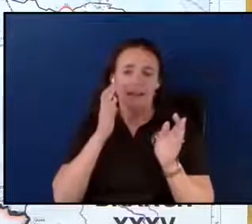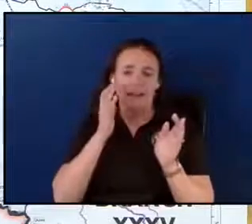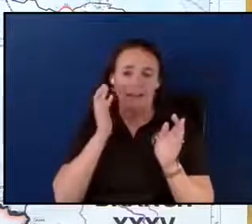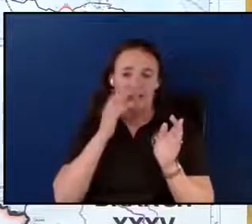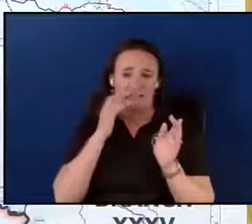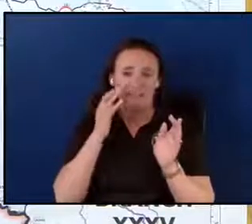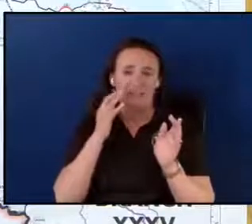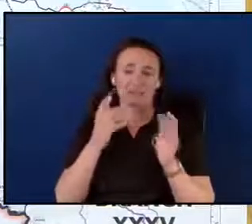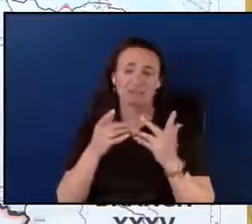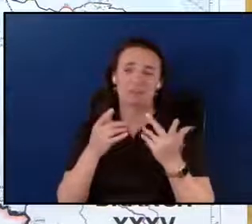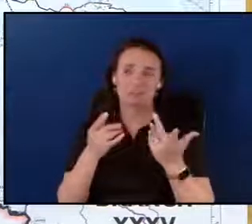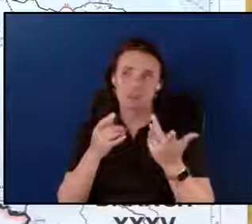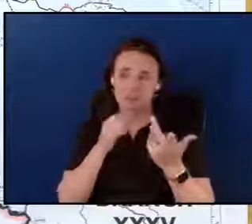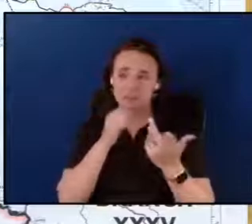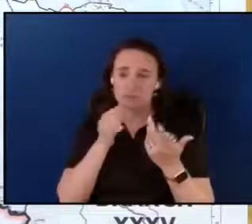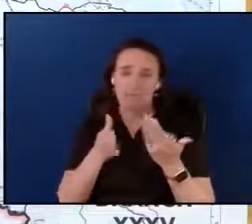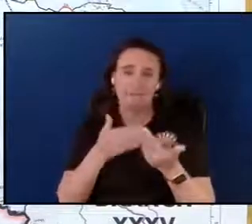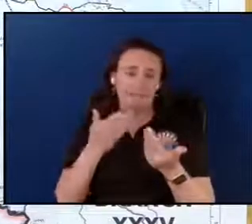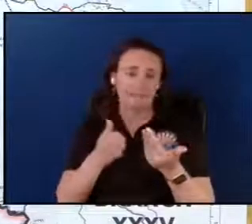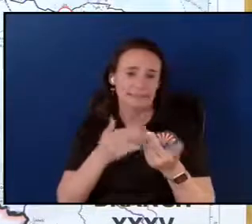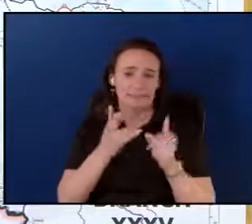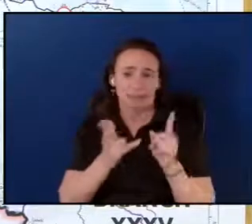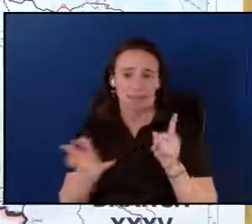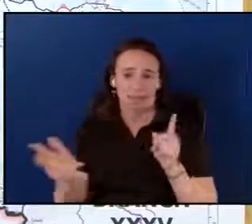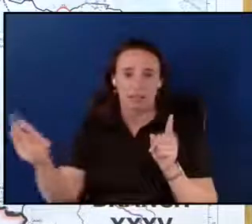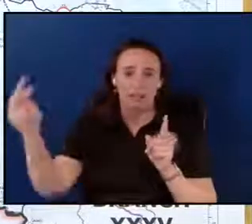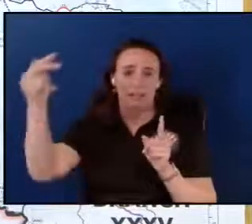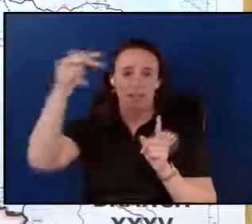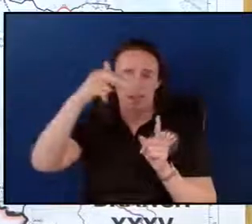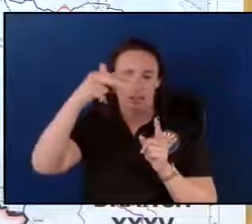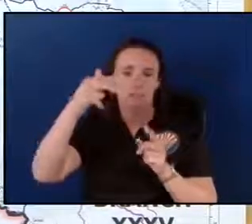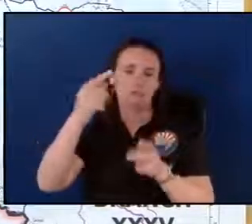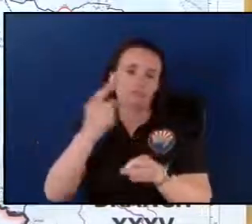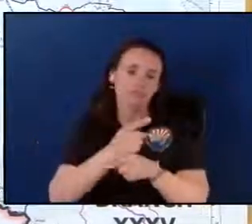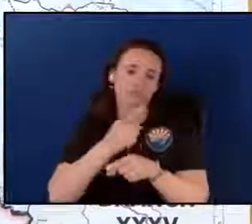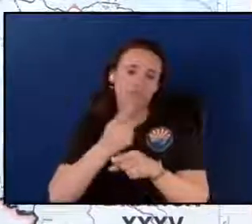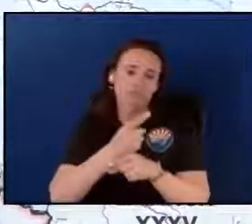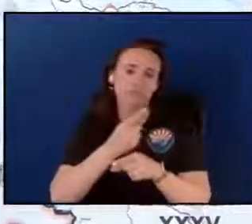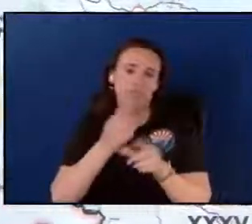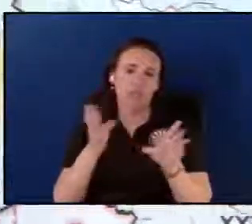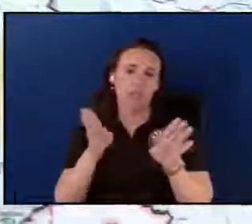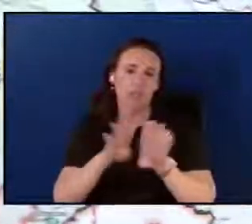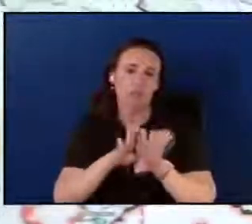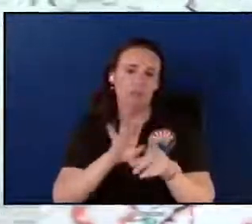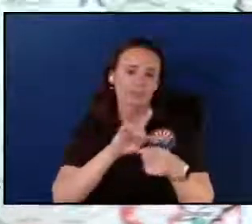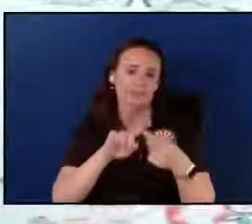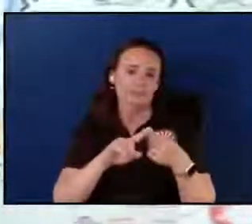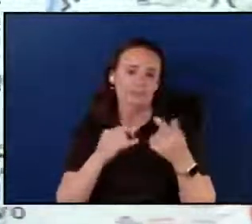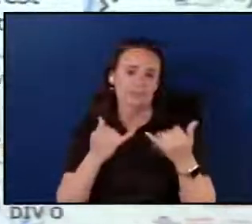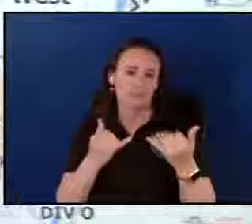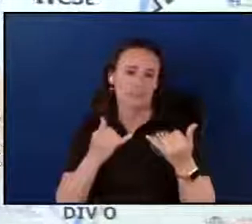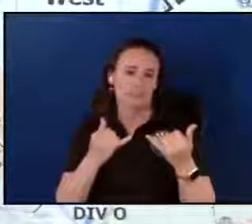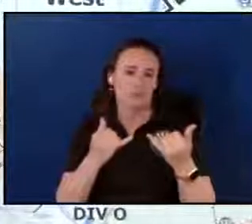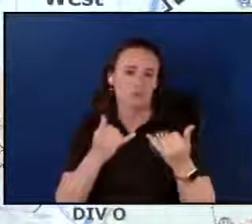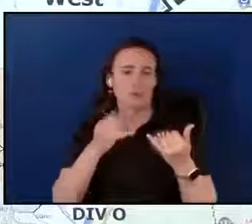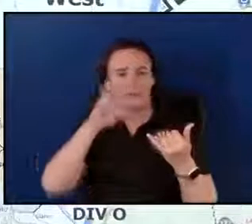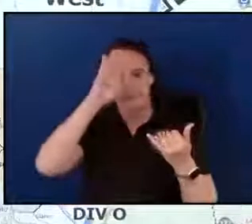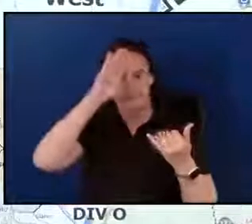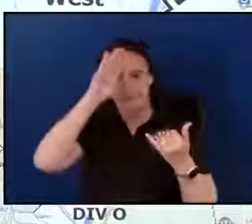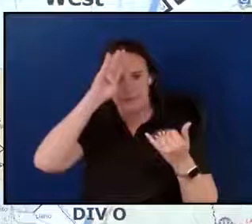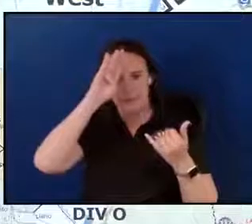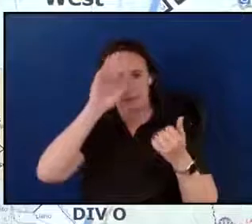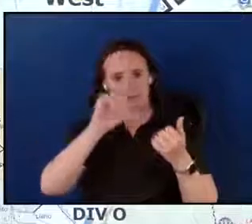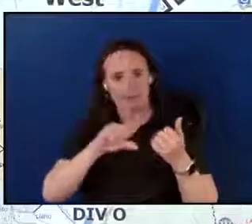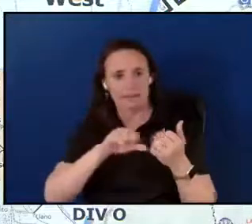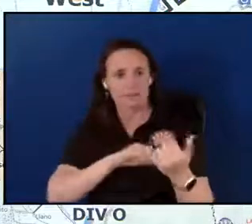keep that closed until today, when the fire crews could really address this line in through